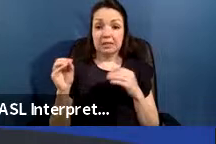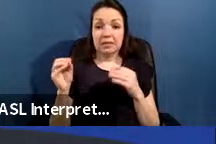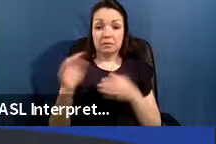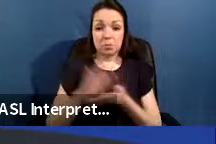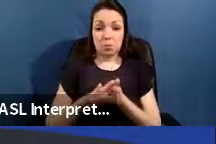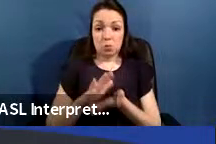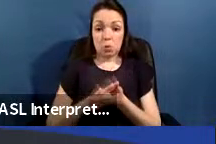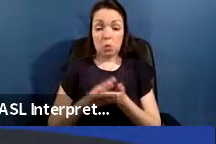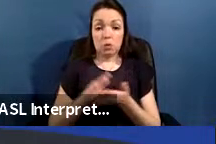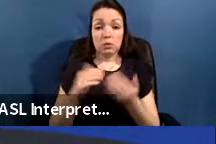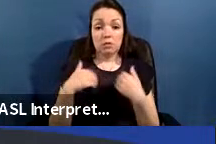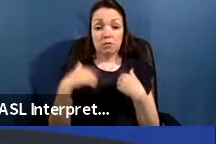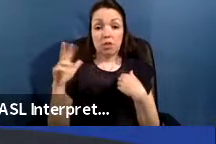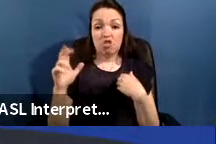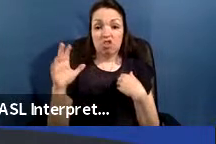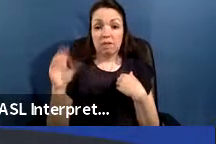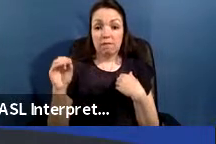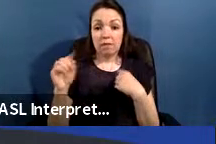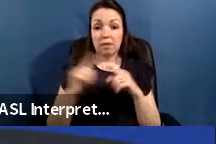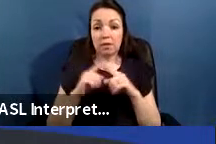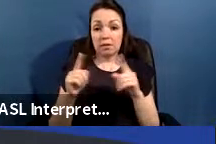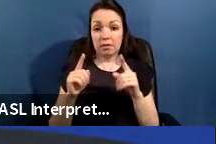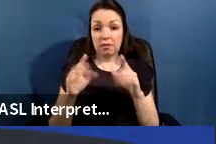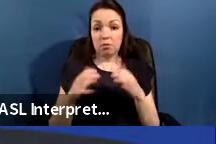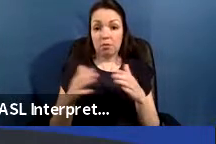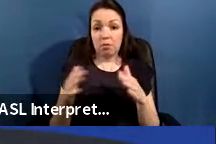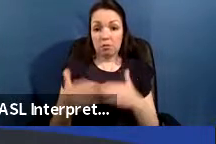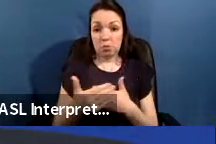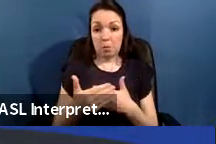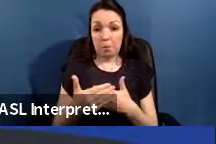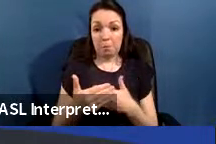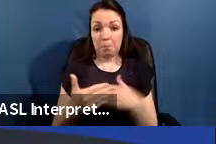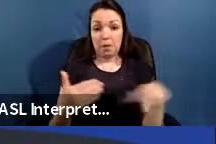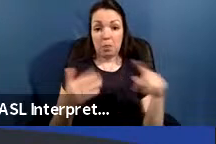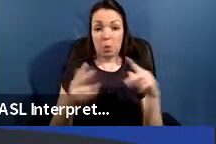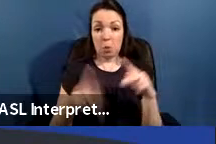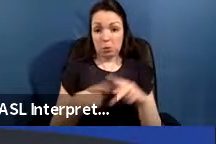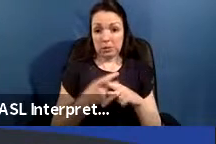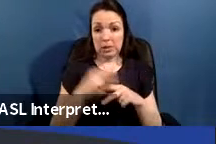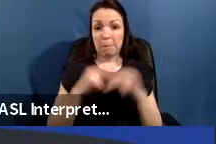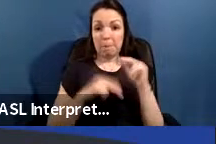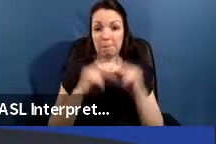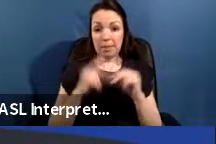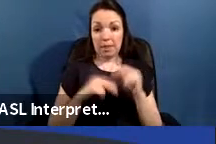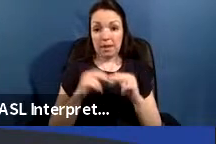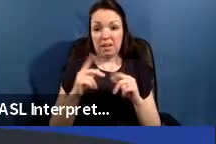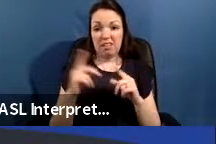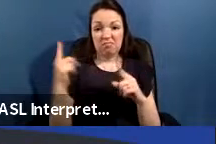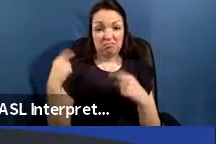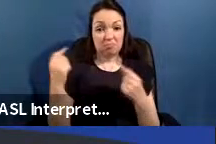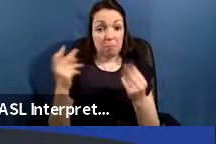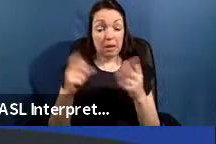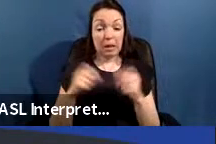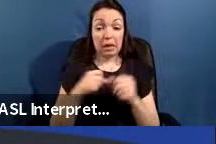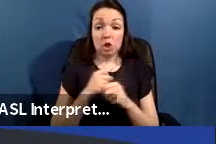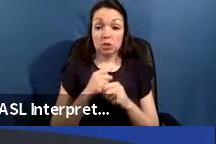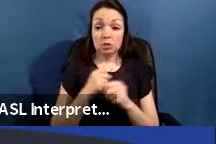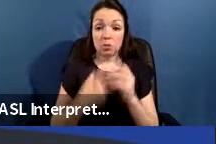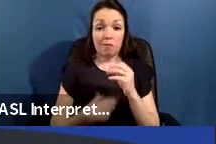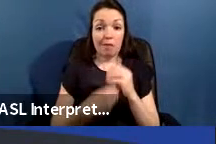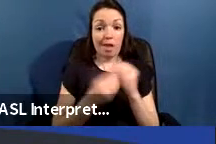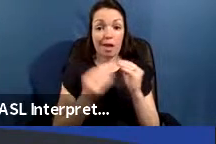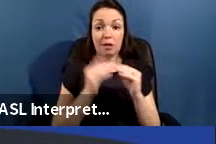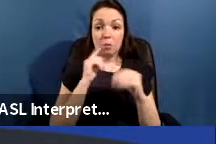approximately 350 classrooms. Over the years, modular buildings have been added across the